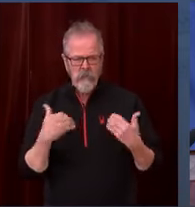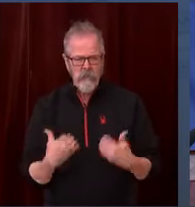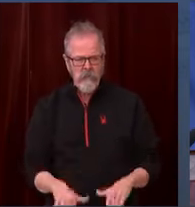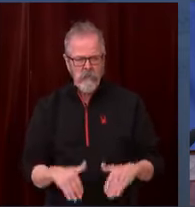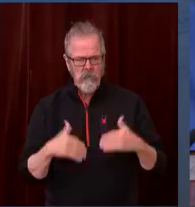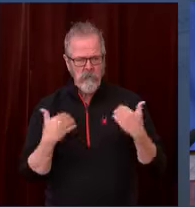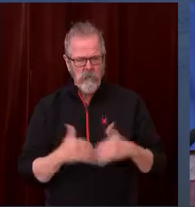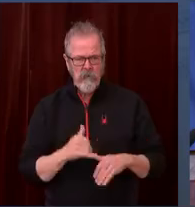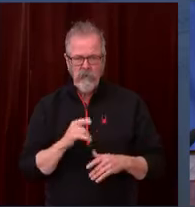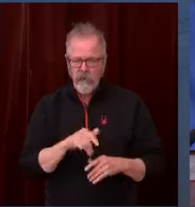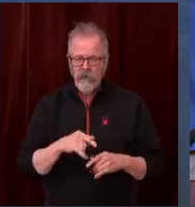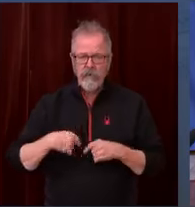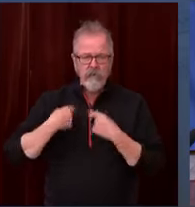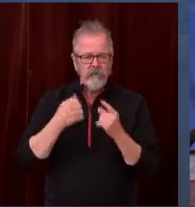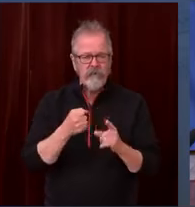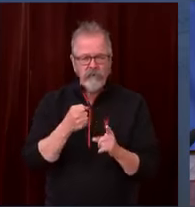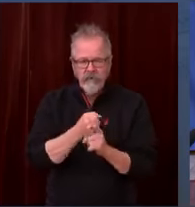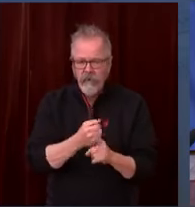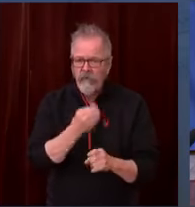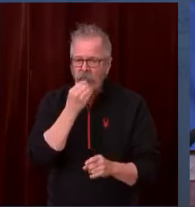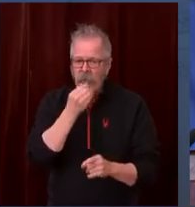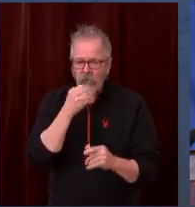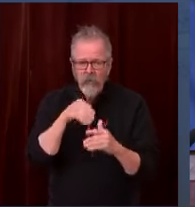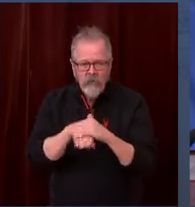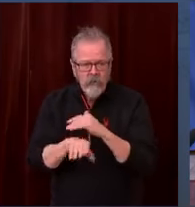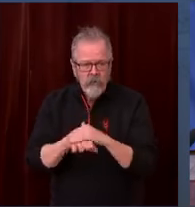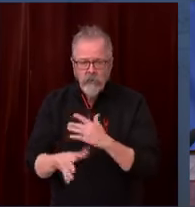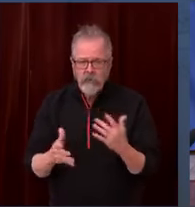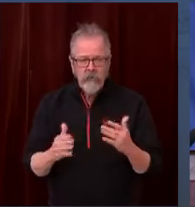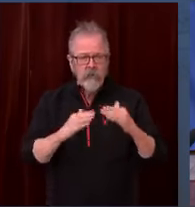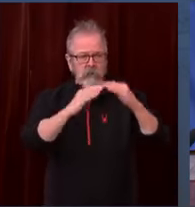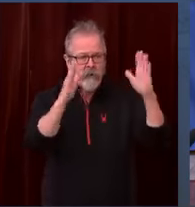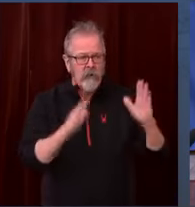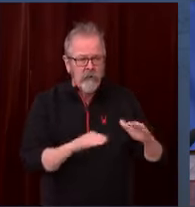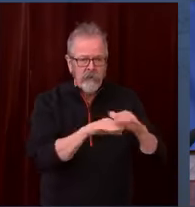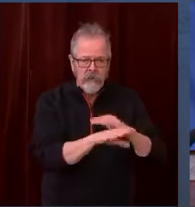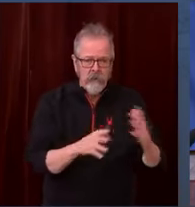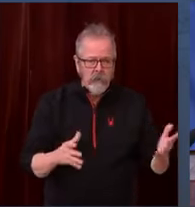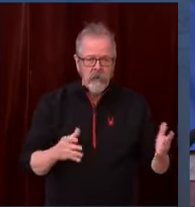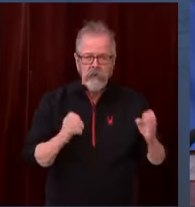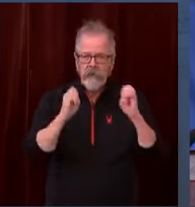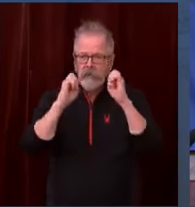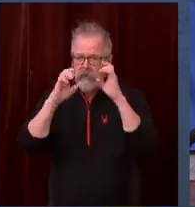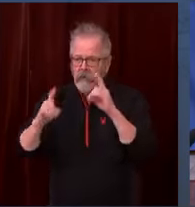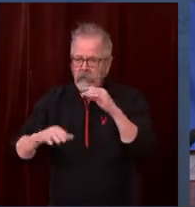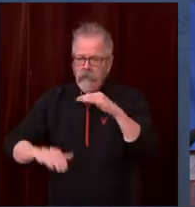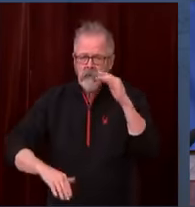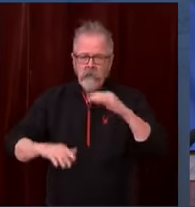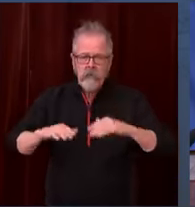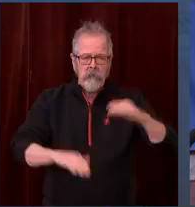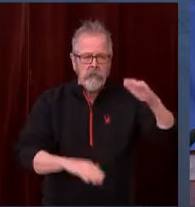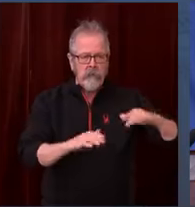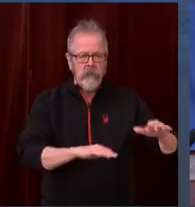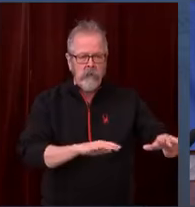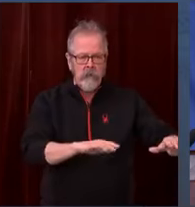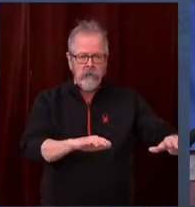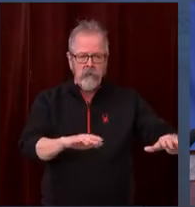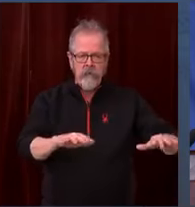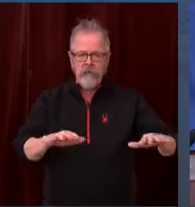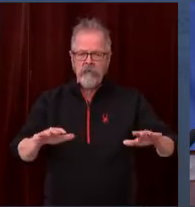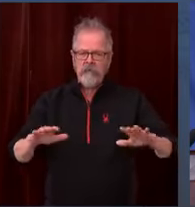accessibility, and other socioeconomic factors, all of which have a common root cause, which is racism.